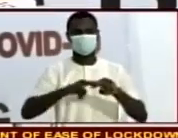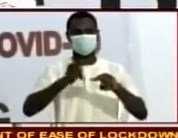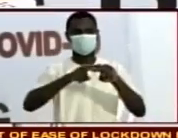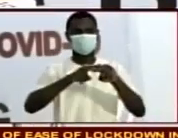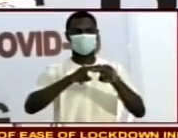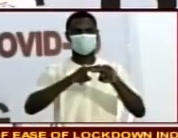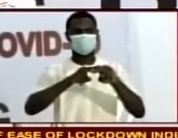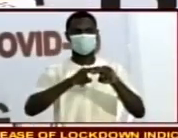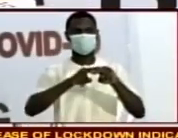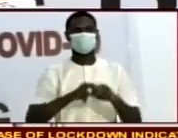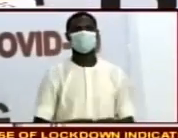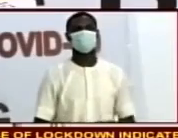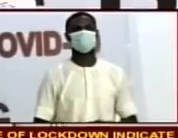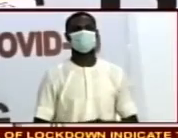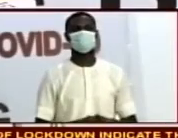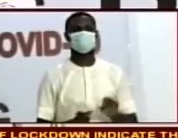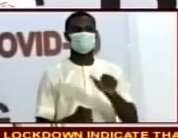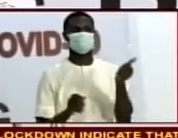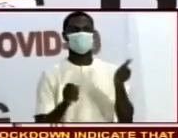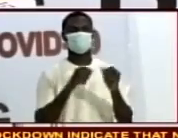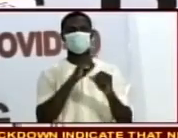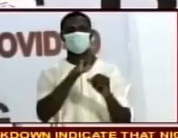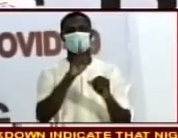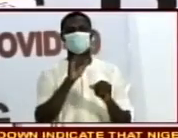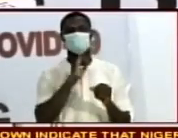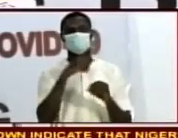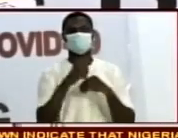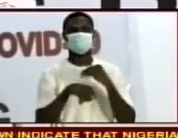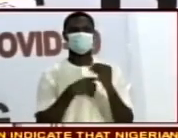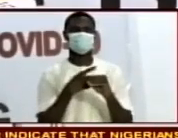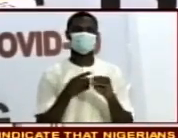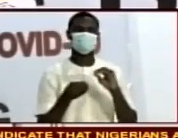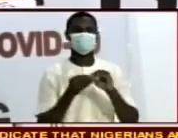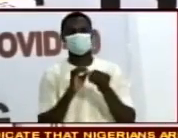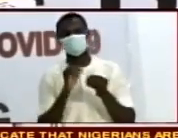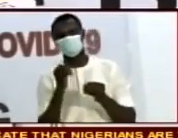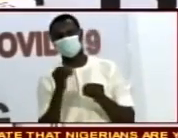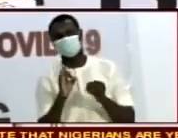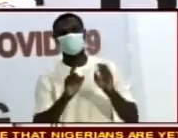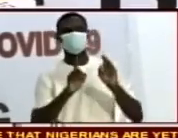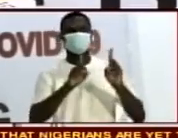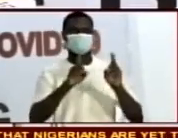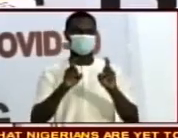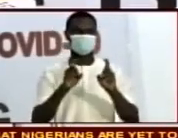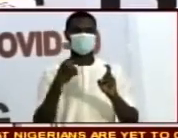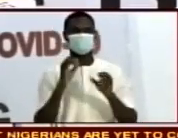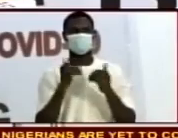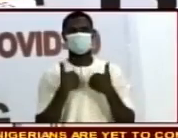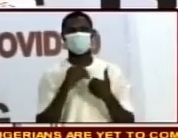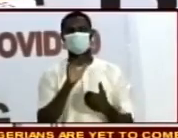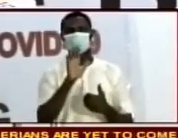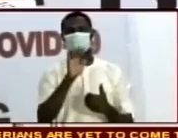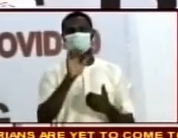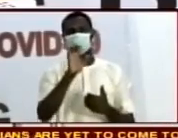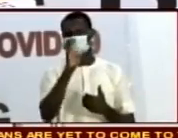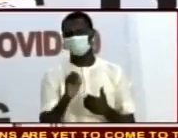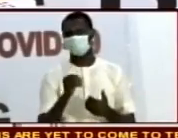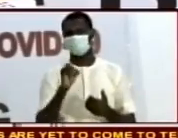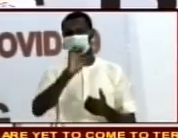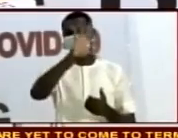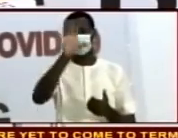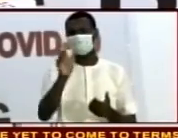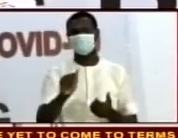The other question is about the rate of testing, that we have 15% of Africa's population and do a very